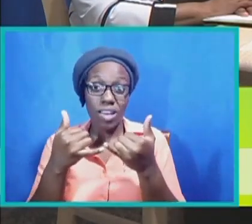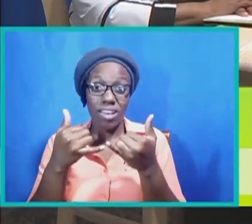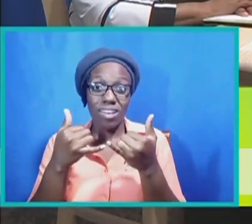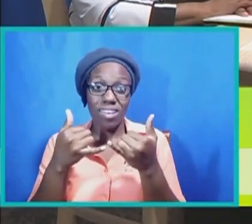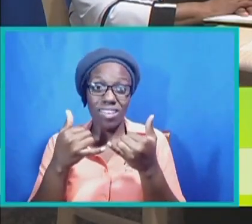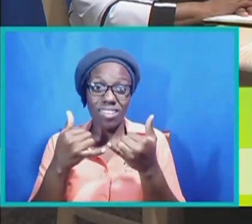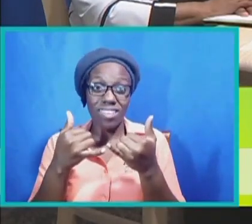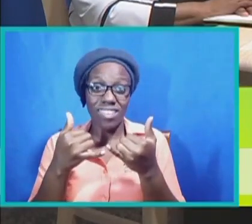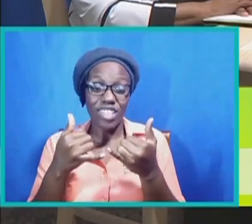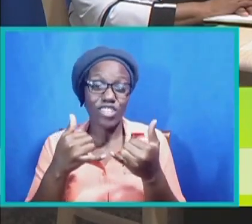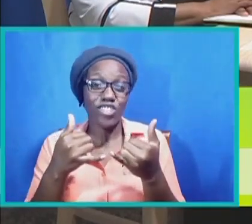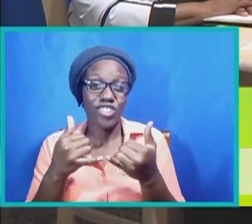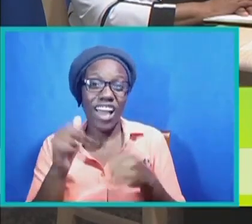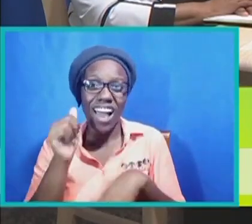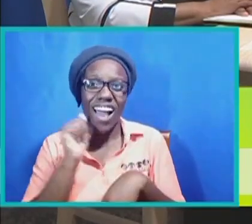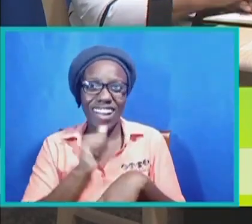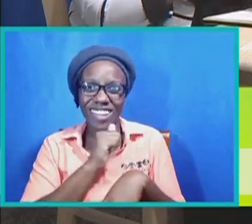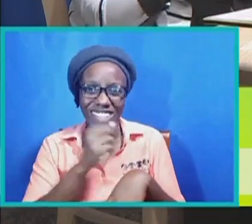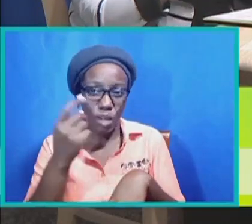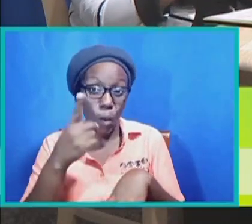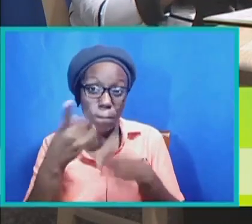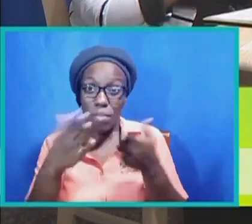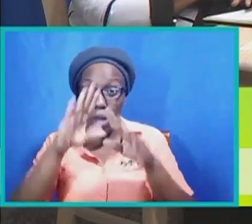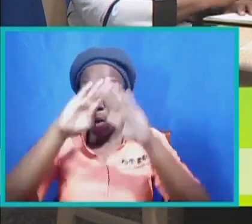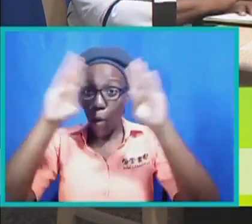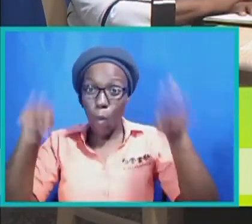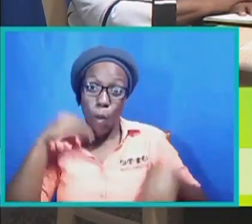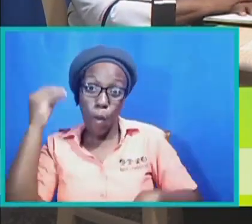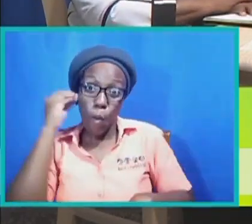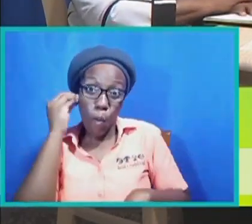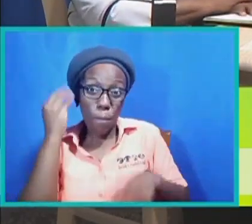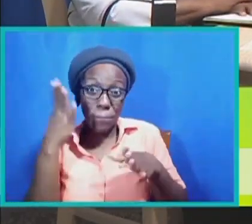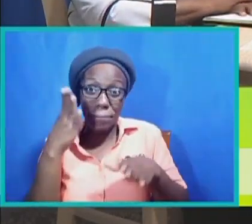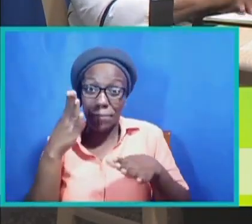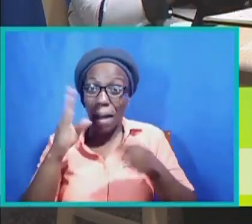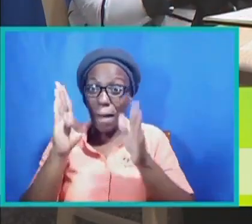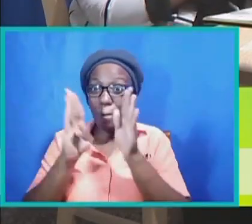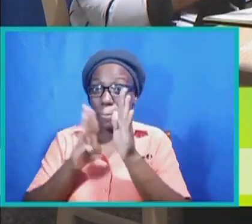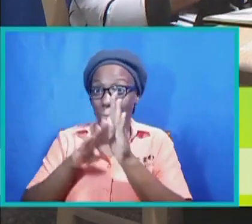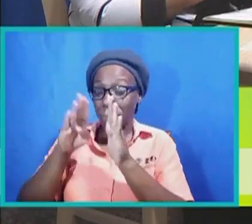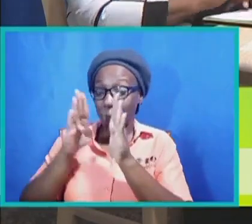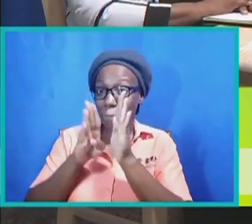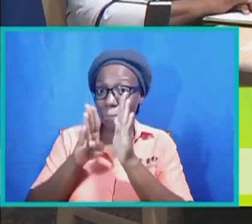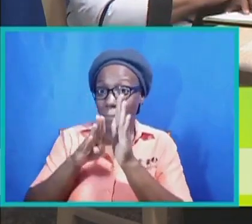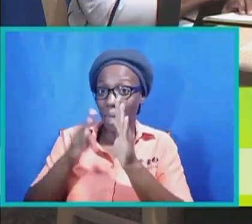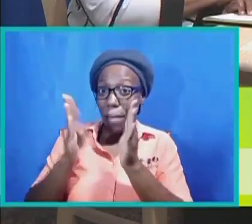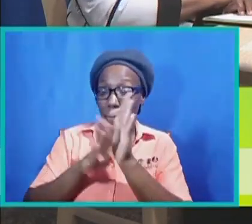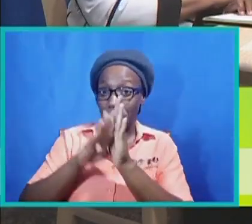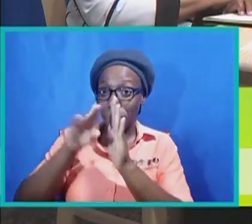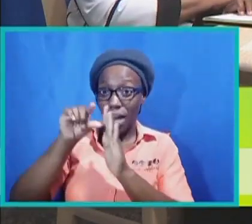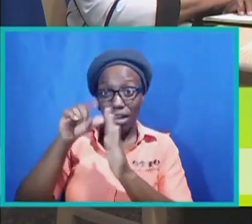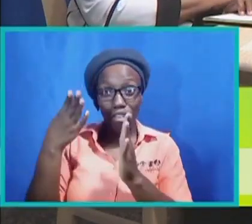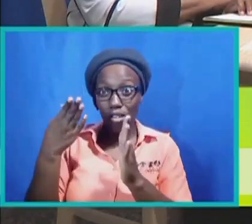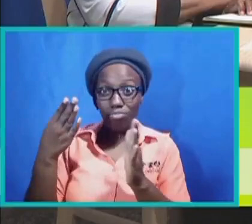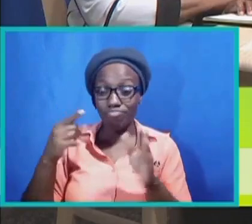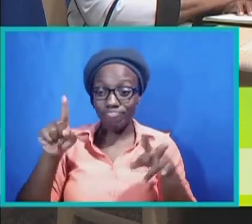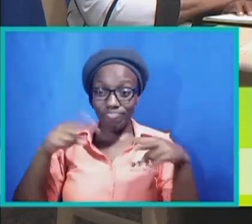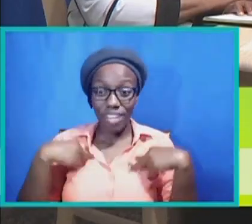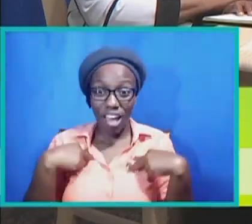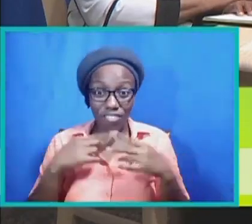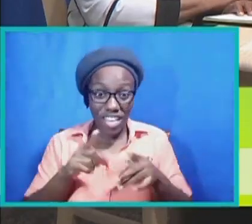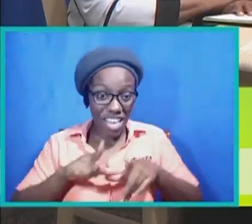their vegetables a little more because they have more vested interest in it. Is that something you agree with, Mr. Sicharan? Absolutely,